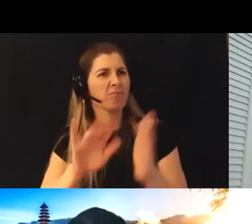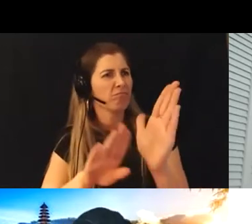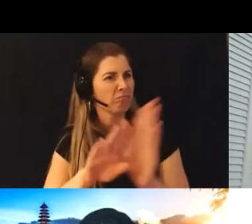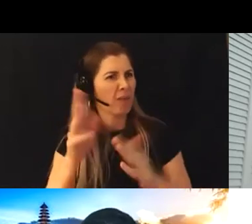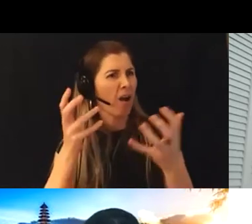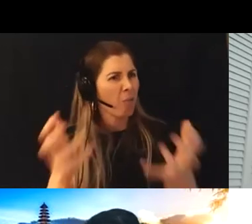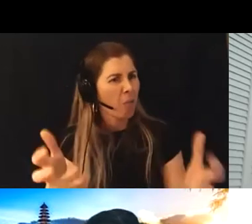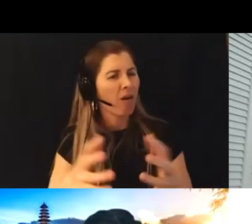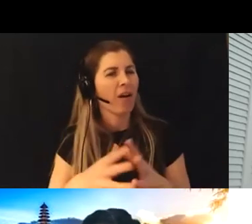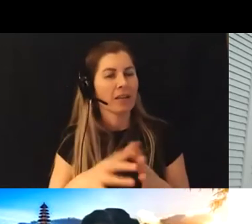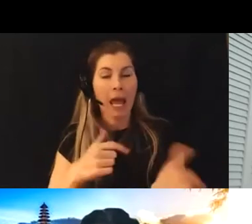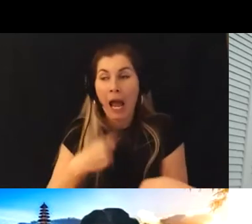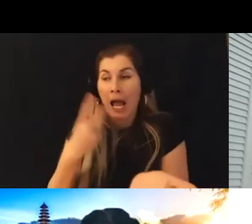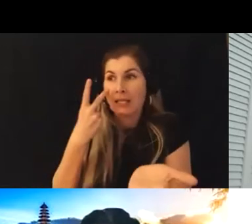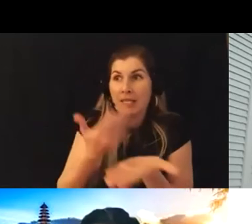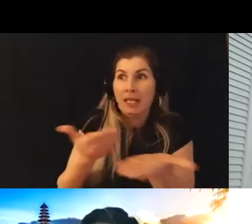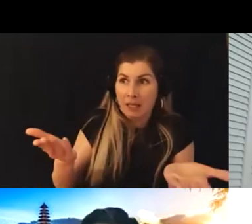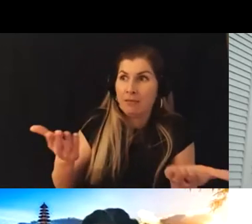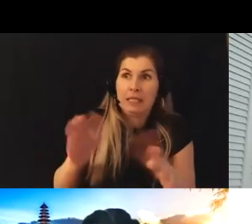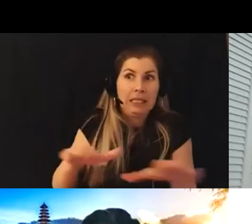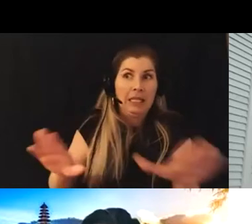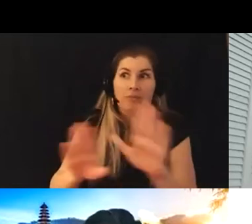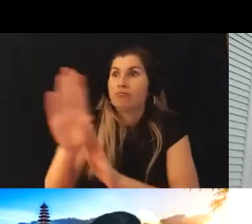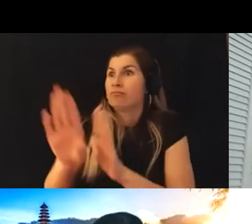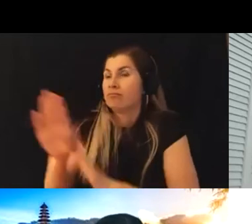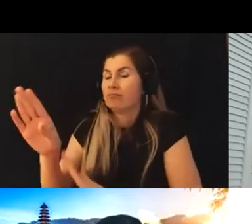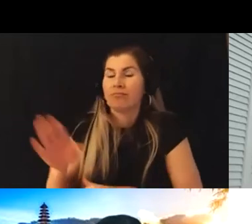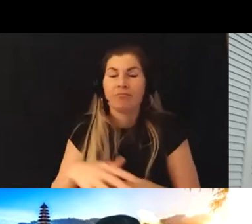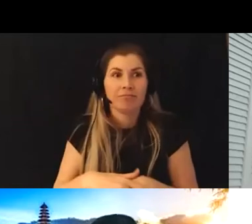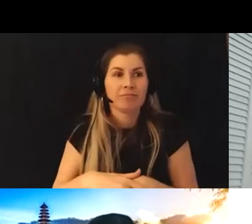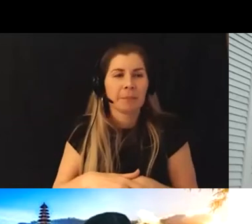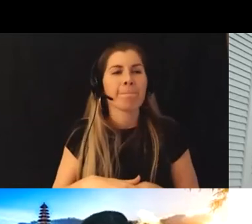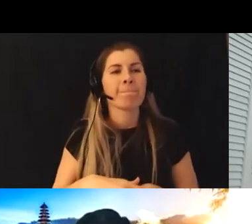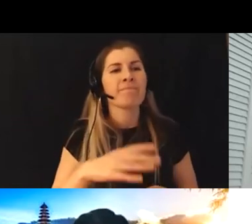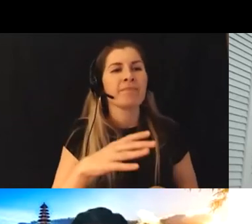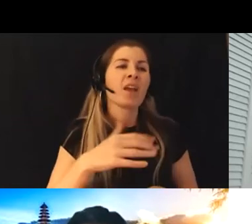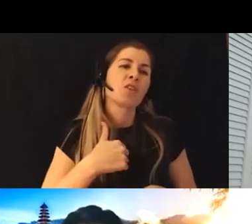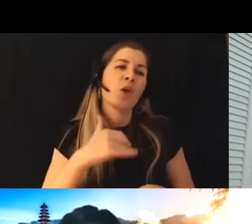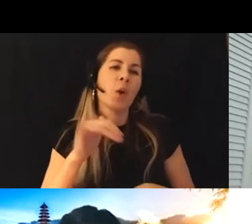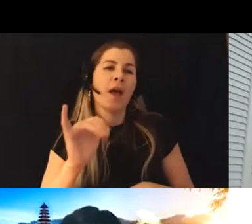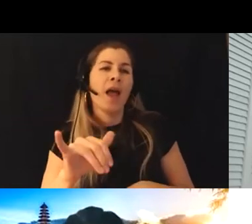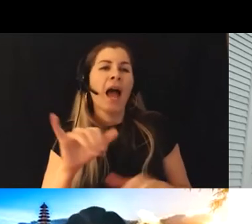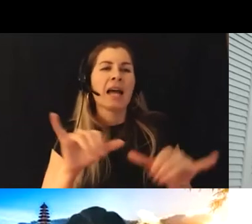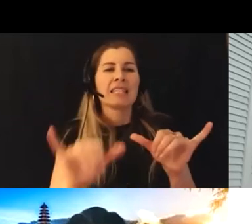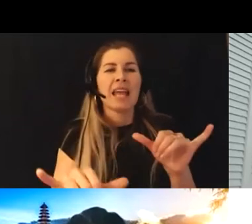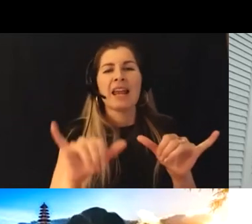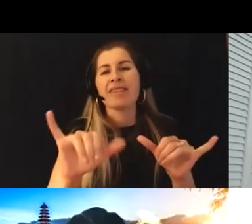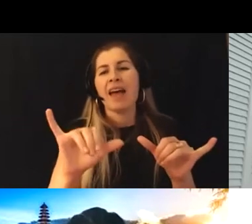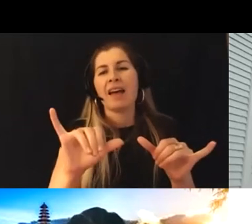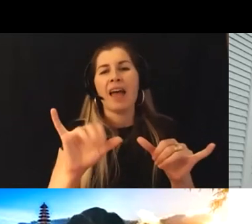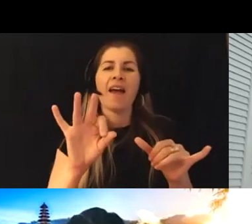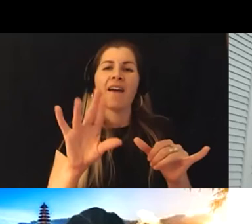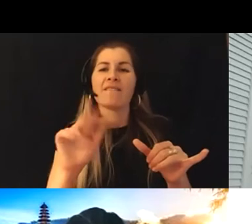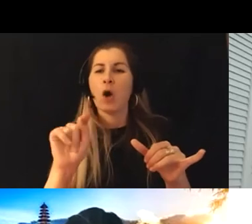I'm seeing firsthand how it's changing their lives. And I stayed at Fulton County cities and schools, went to Fulton